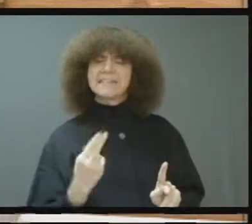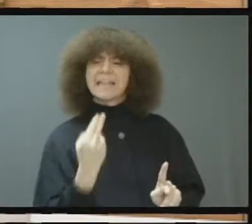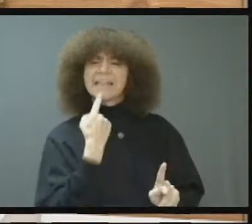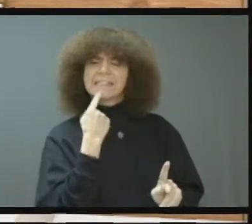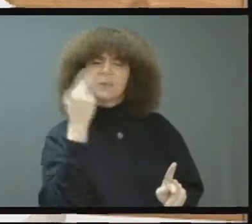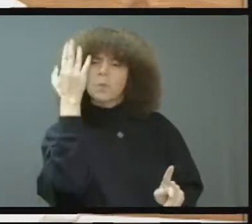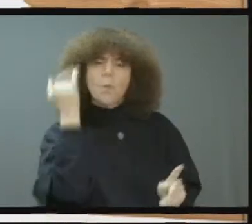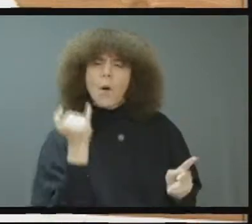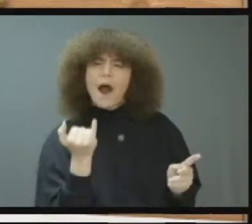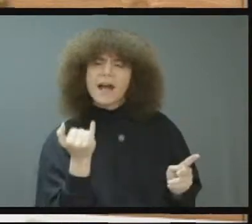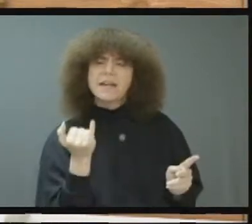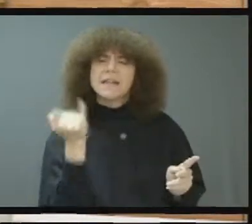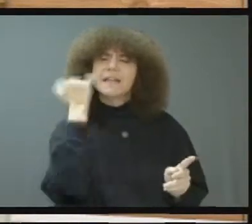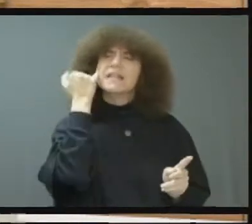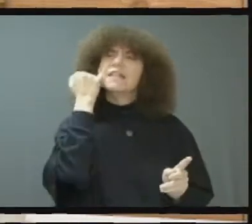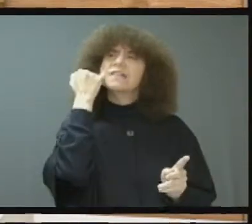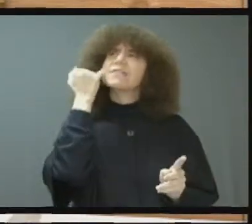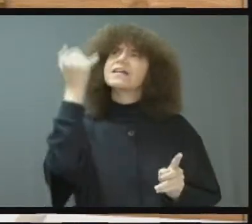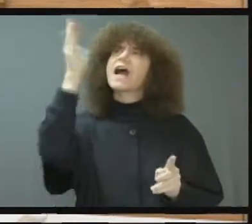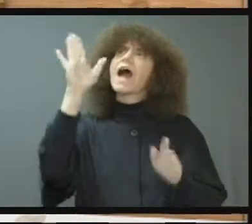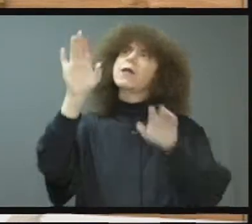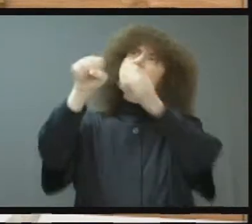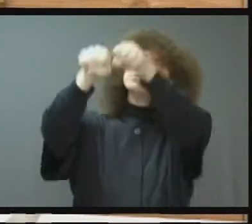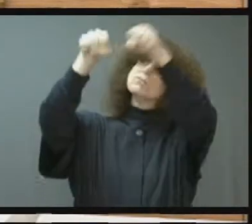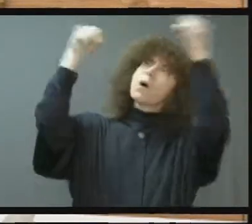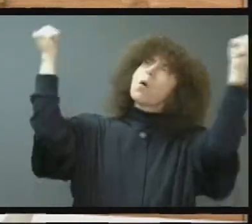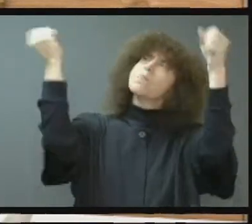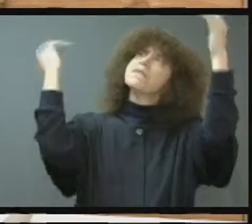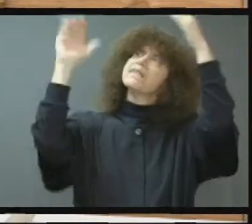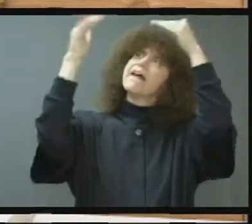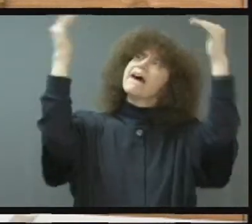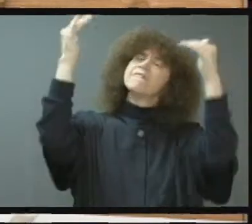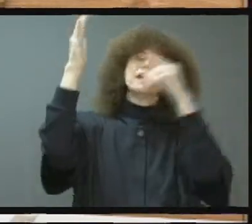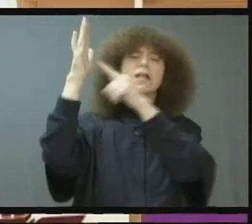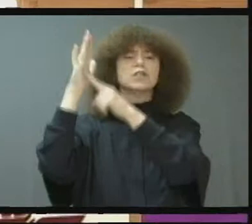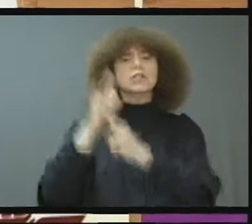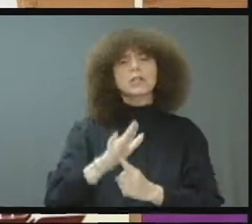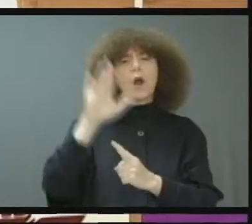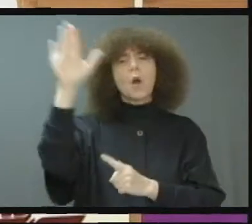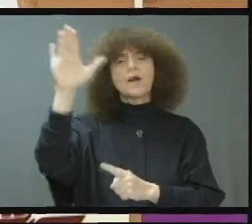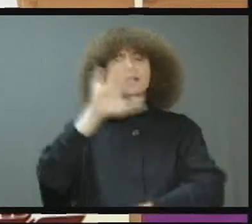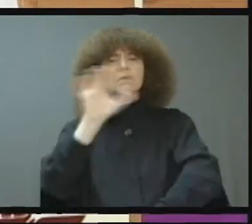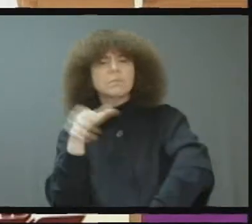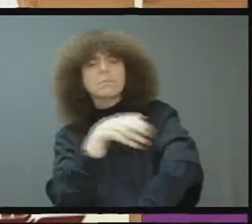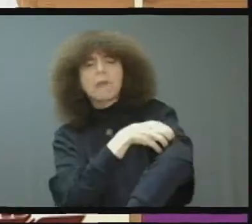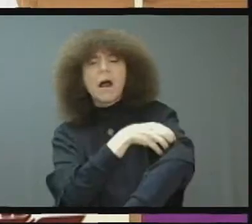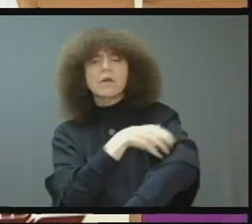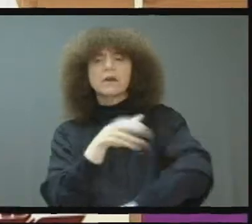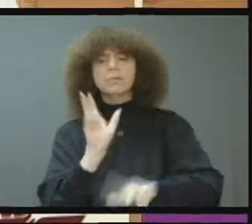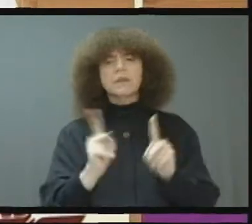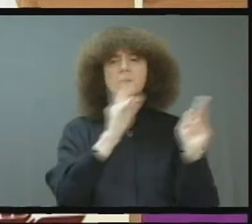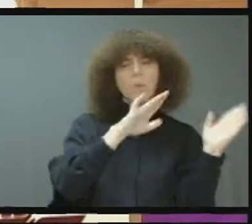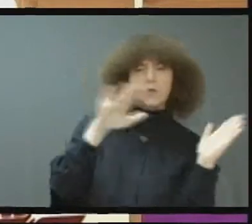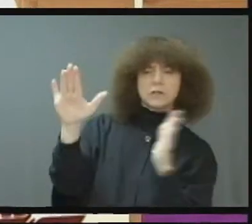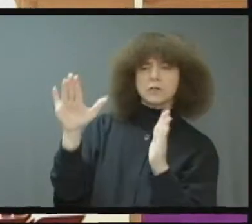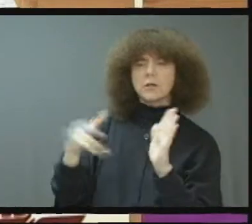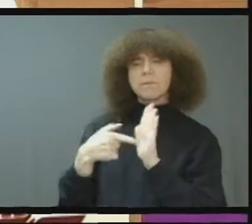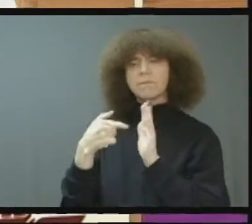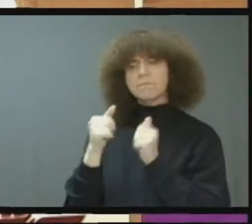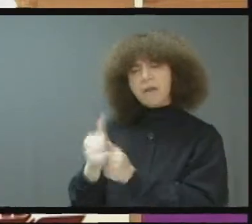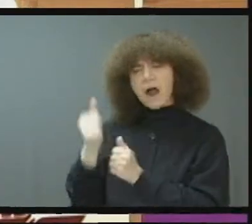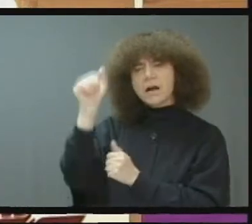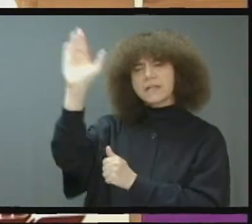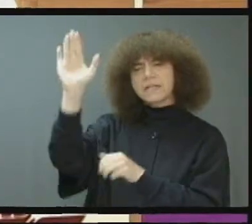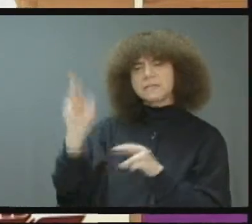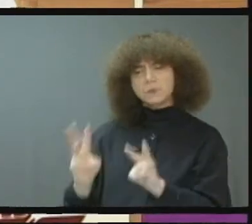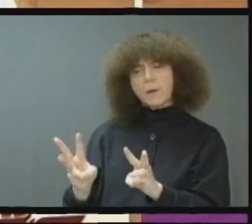would open the heavens and show us his power, then his people would follow his ways. There are many examples,